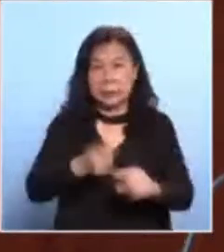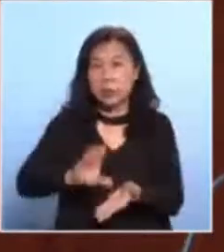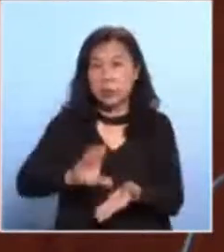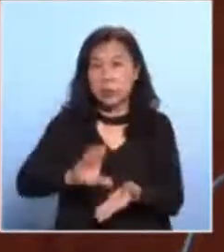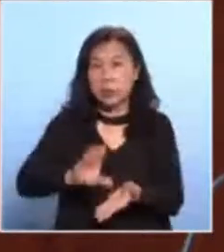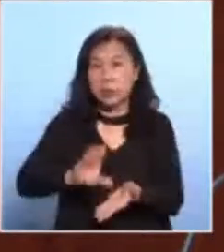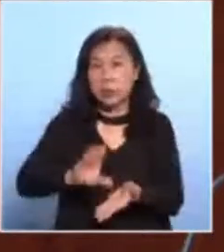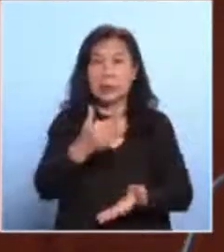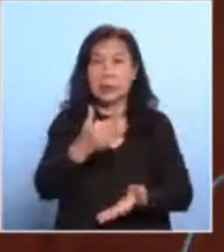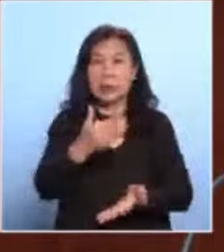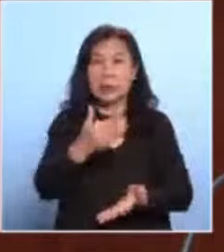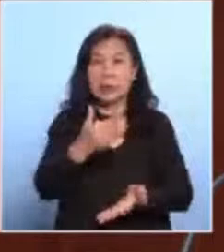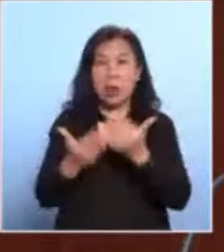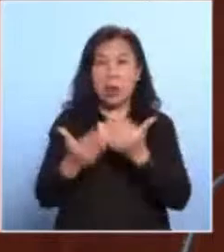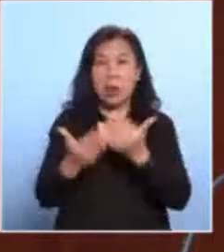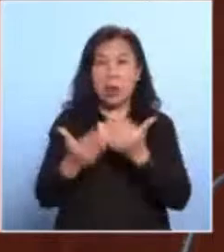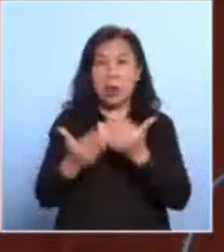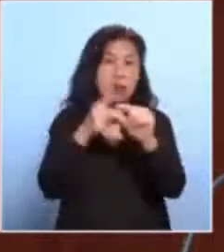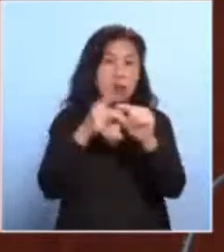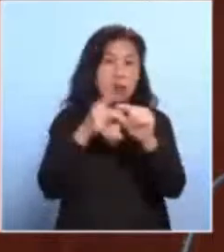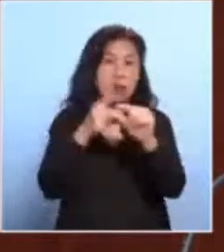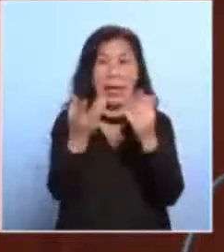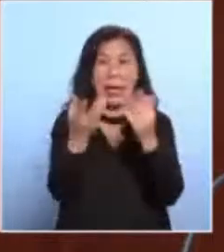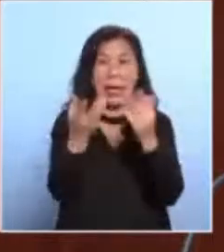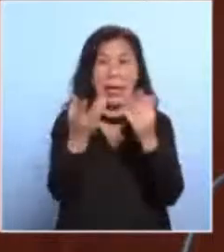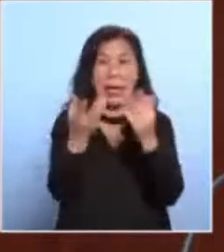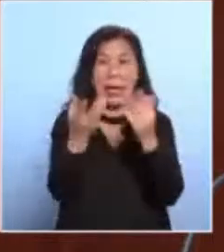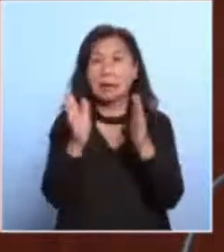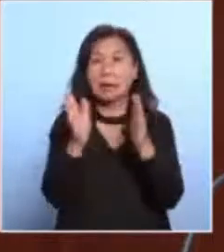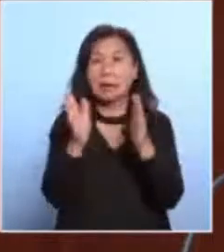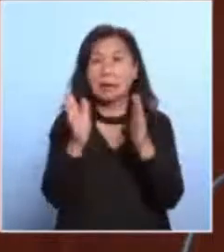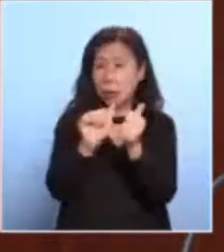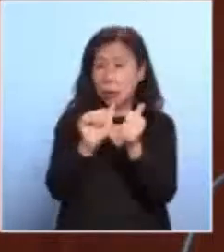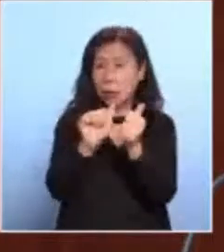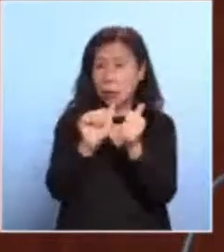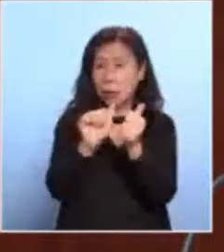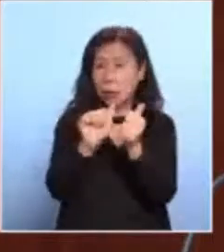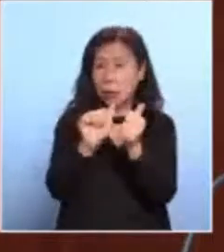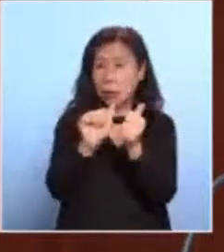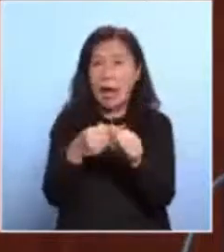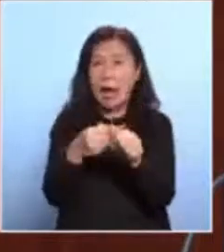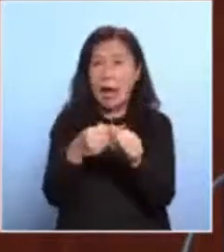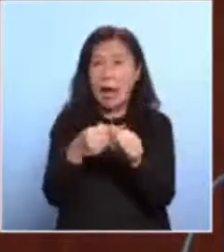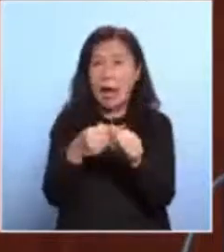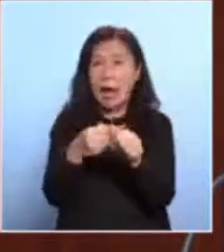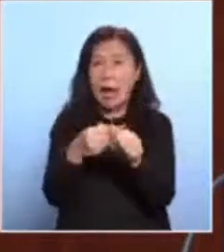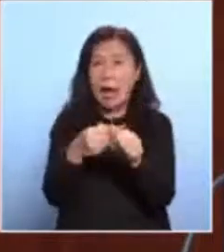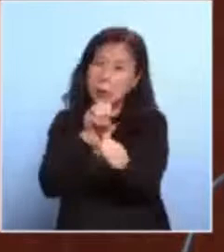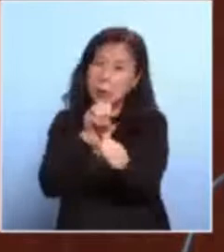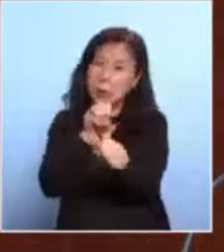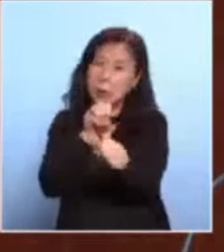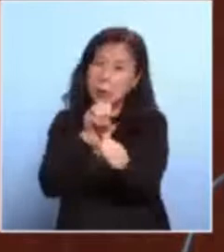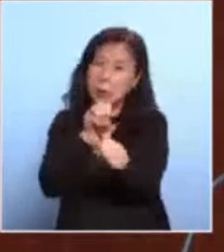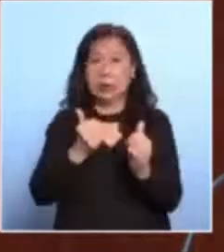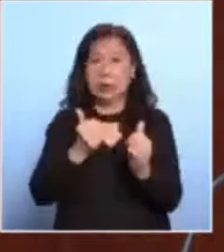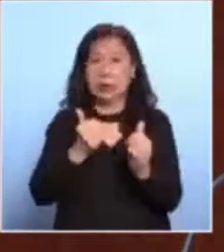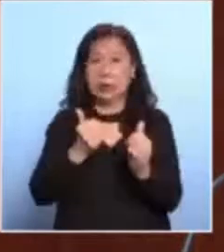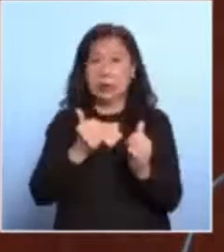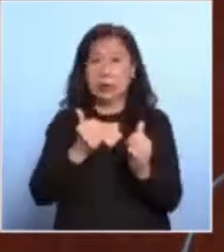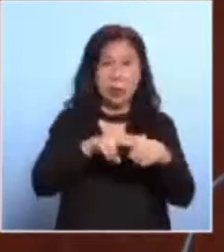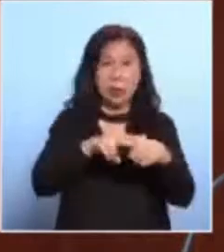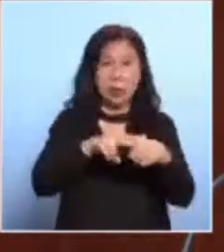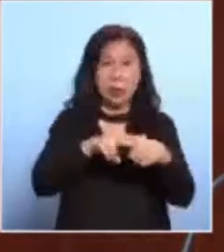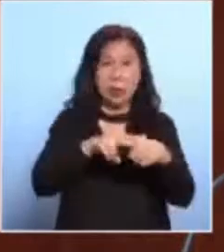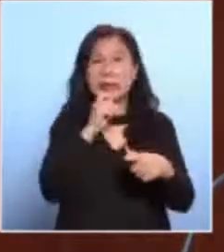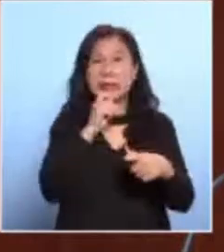resource teachers for the primary and secondary sections of aided special schools and extend the initiative to cover schools